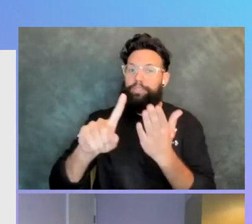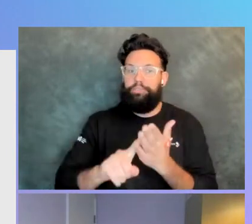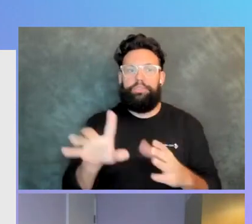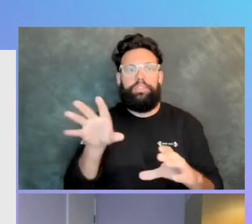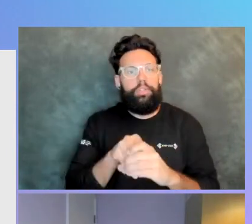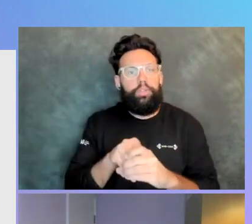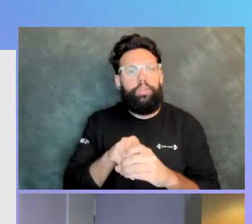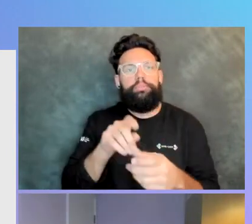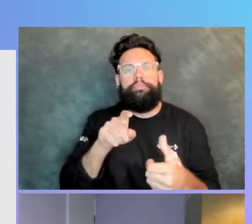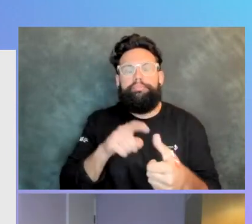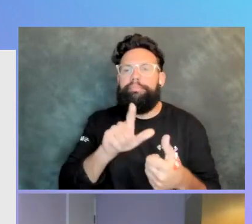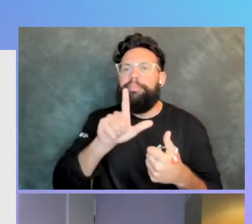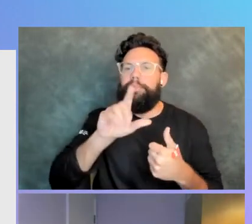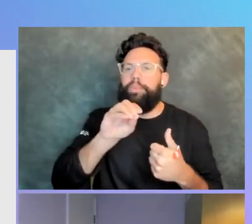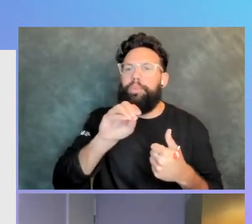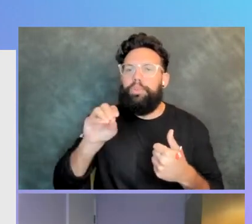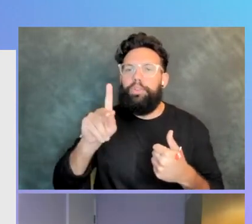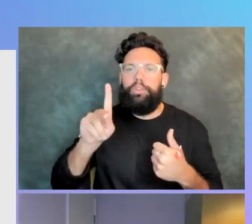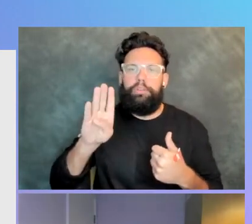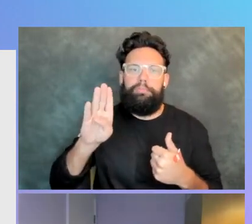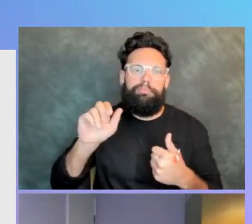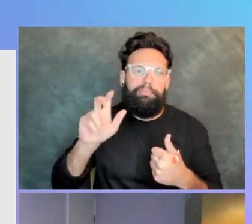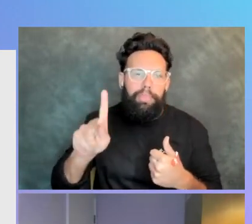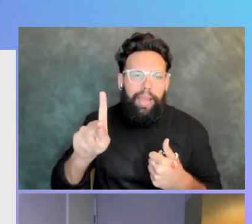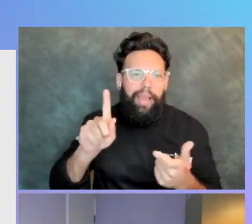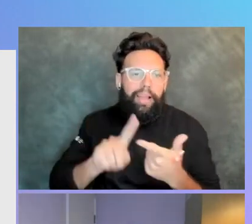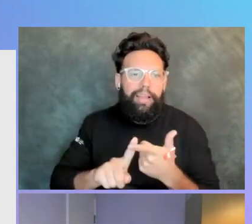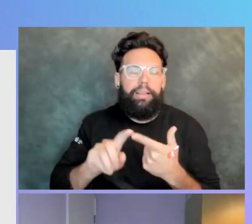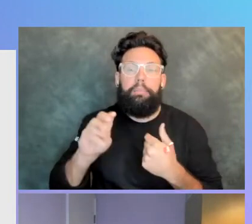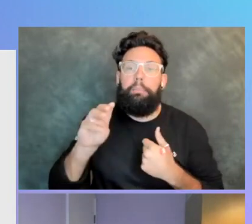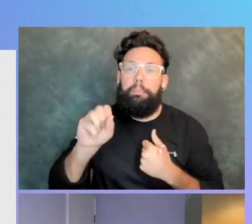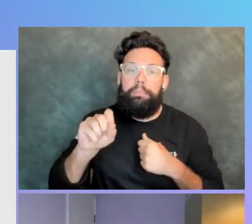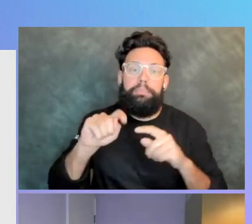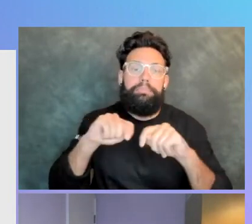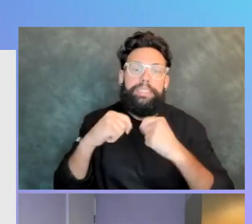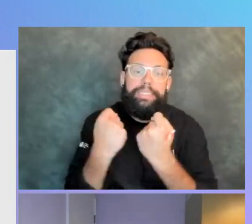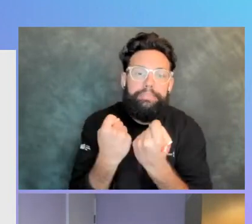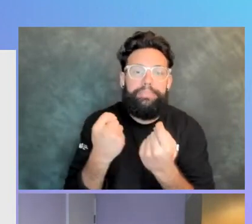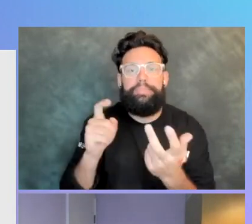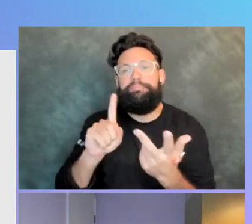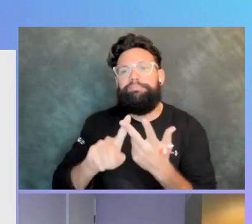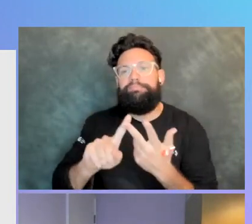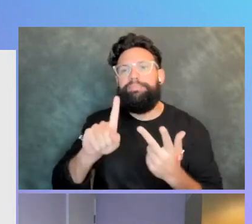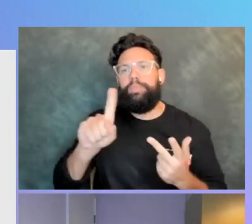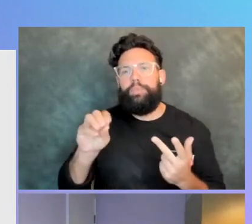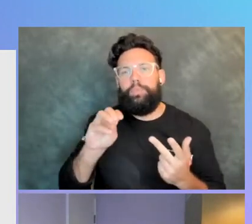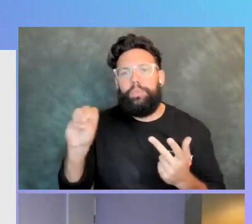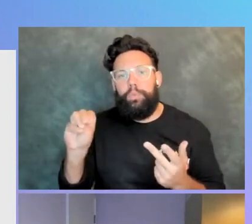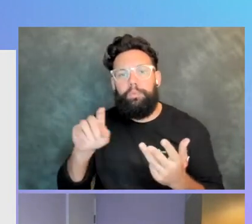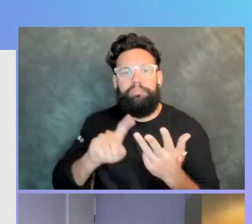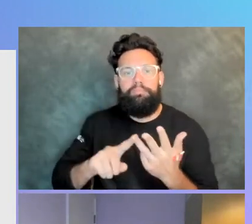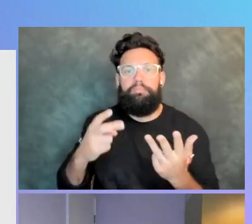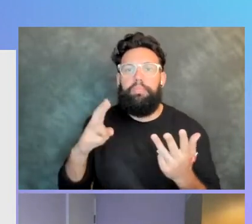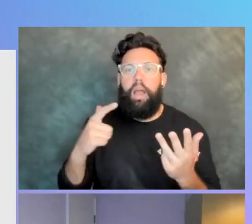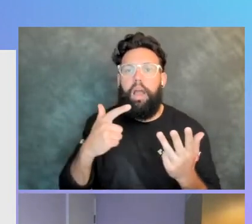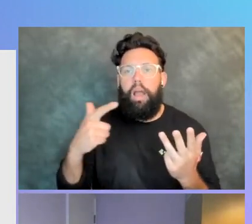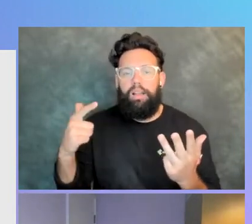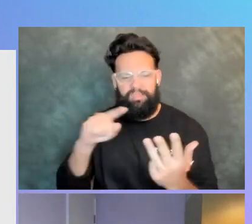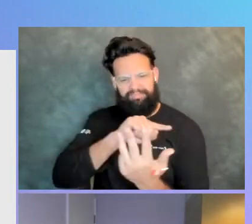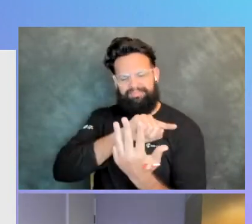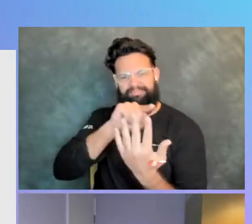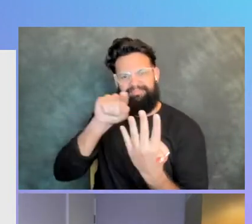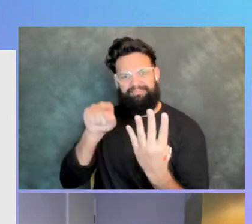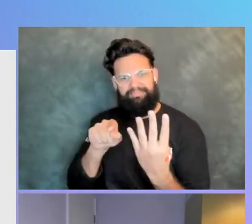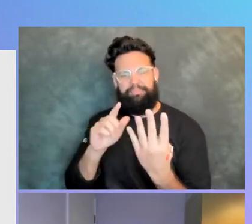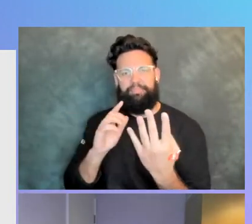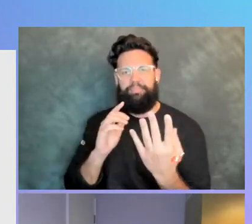the platforms we use for the research itself is Look Back, with Teams and Zoom as backups. And then Hug is the name